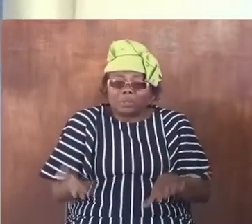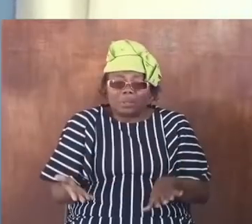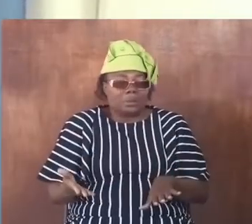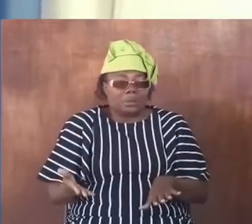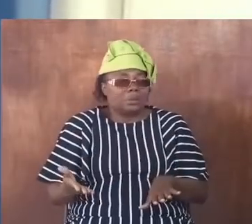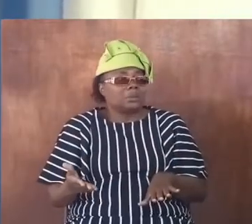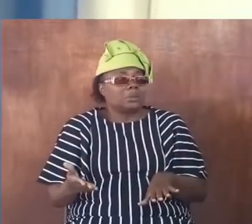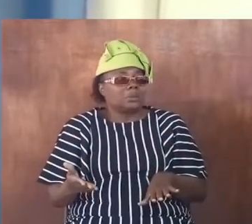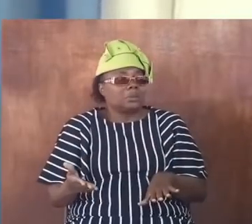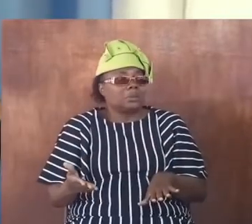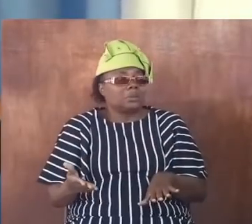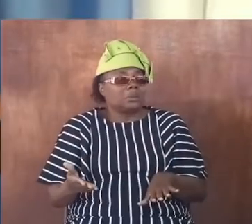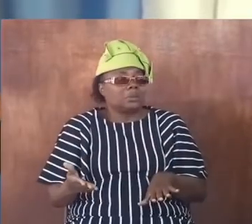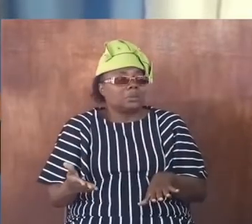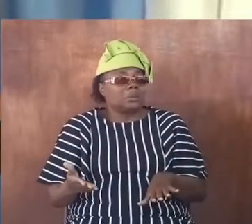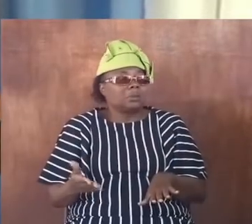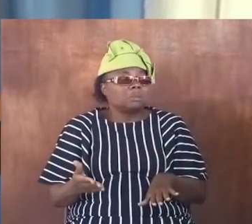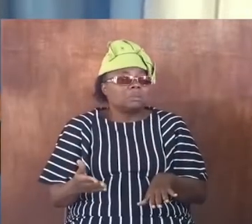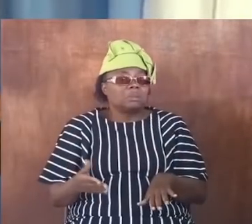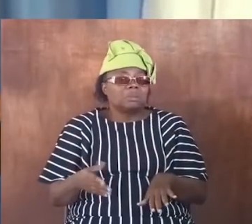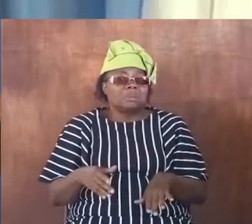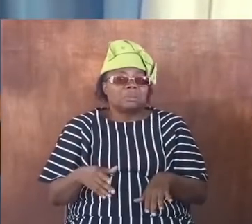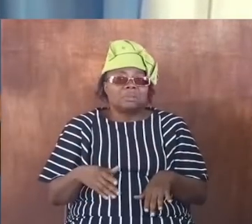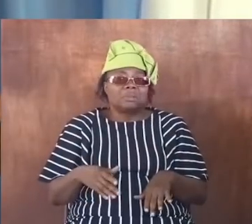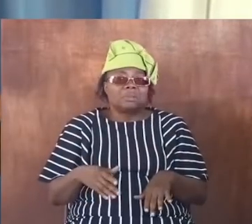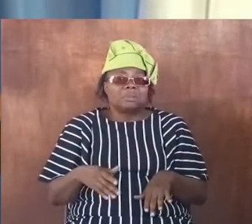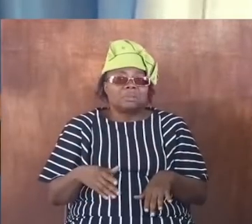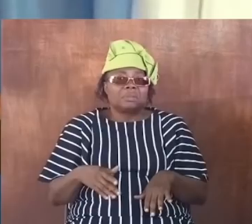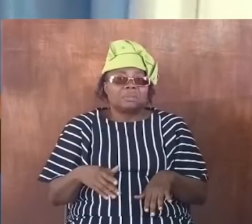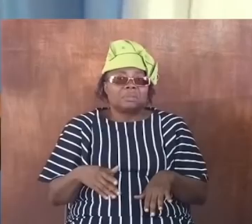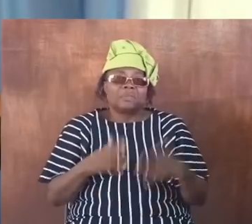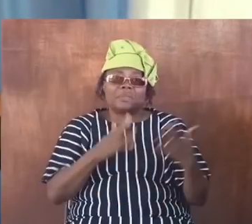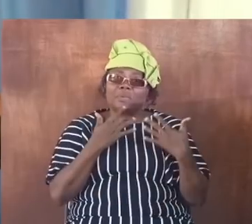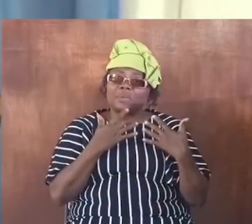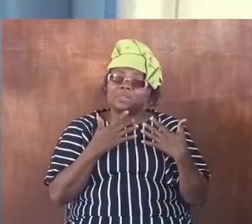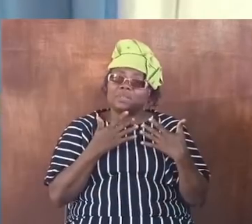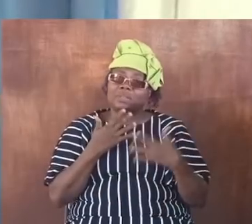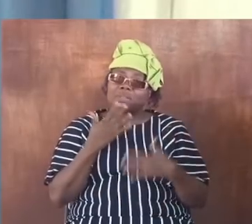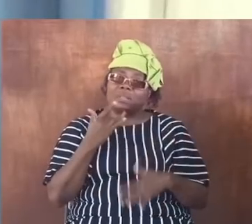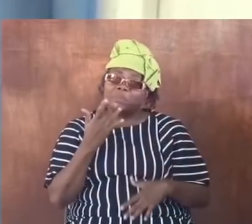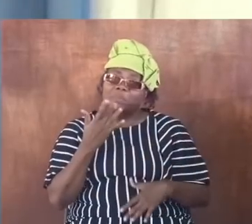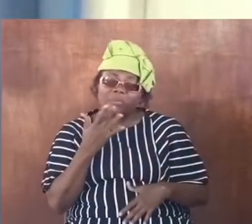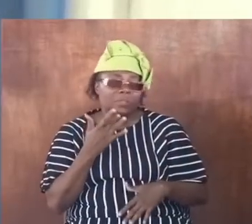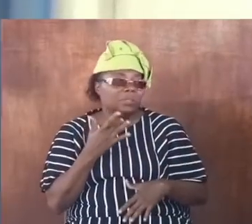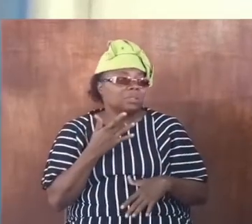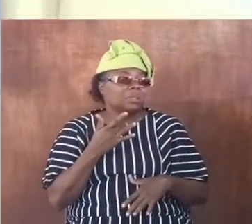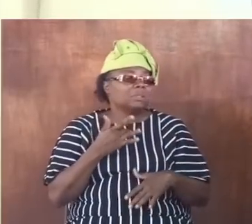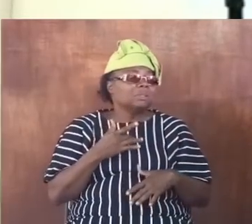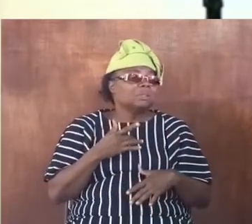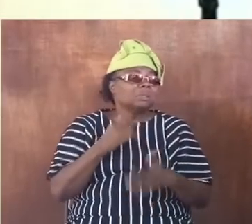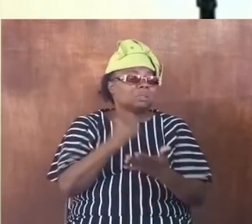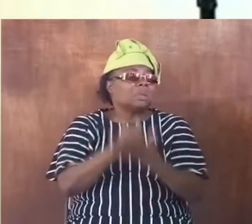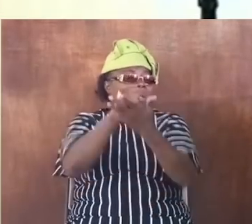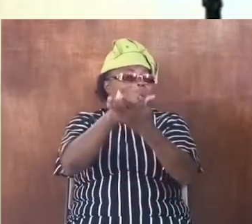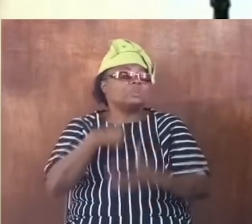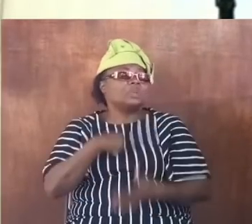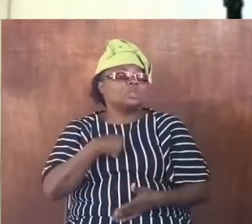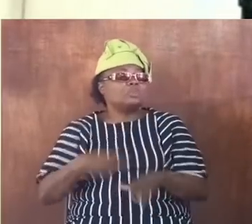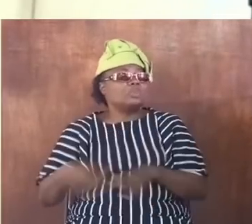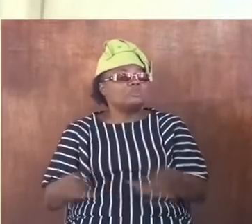I don't know if you have ever had that experience. I just want to ask God to help me to be ready for death.